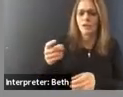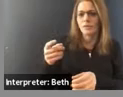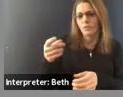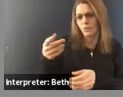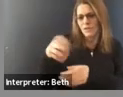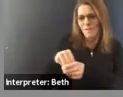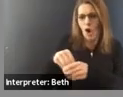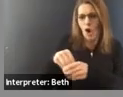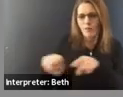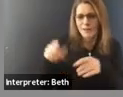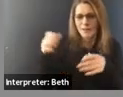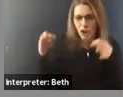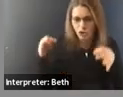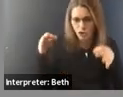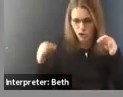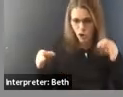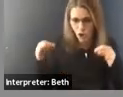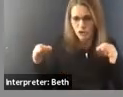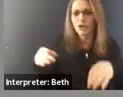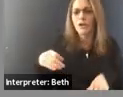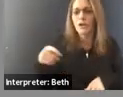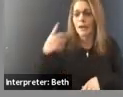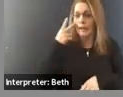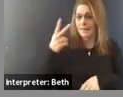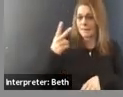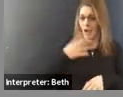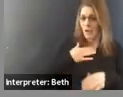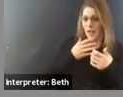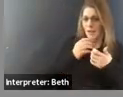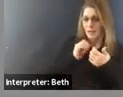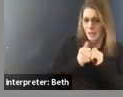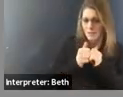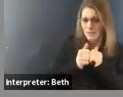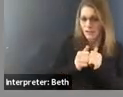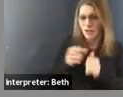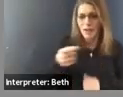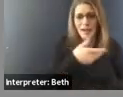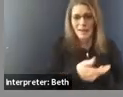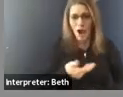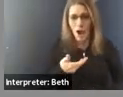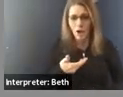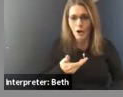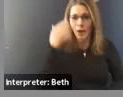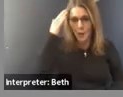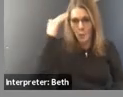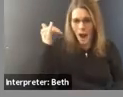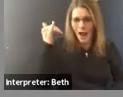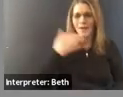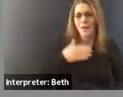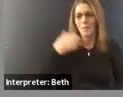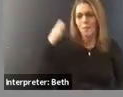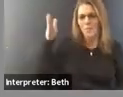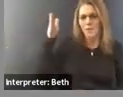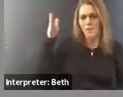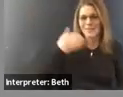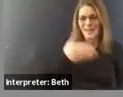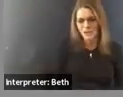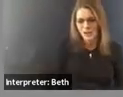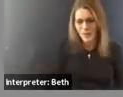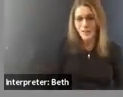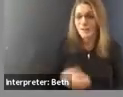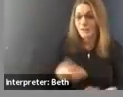hired me based on my presentation there. So you never know who you're going to meet and you never know what the connection is to